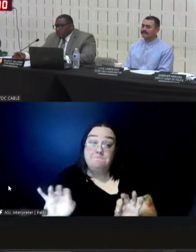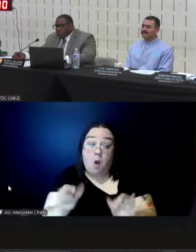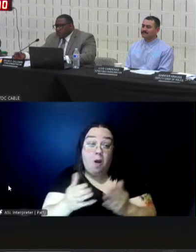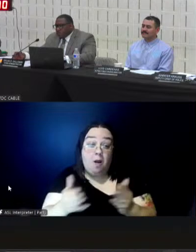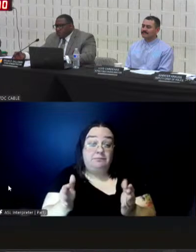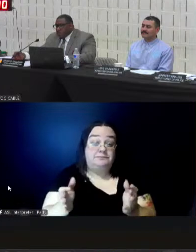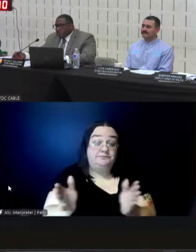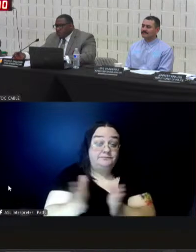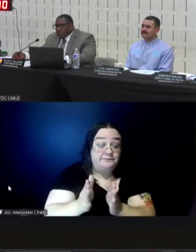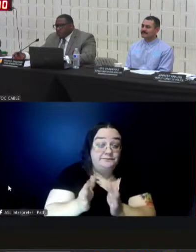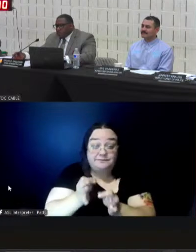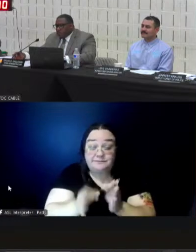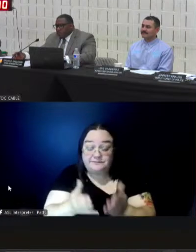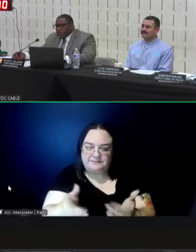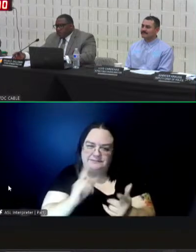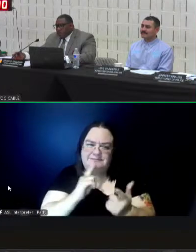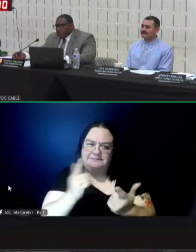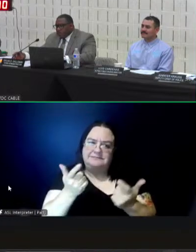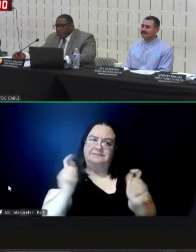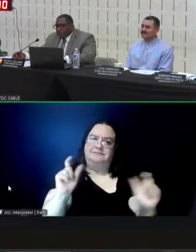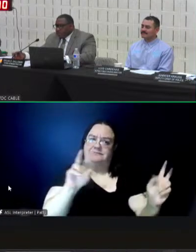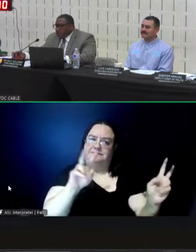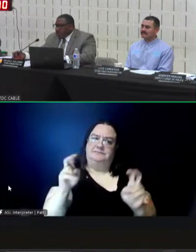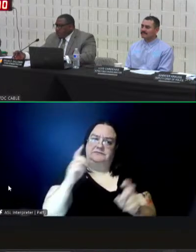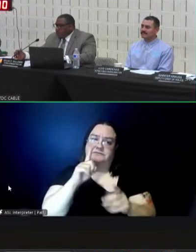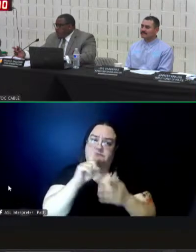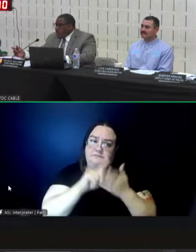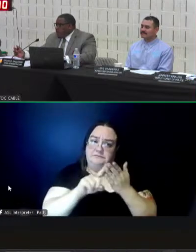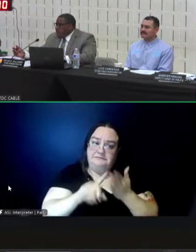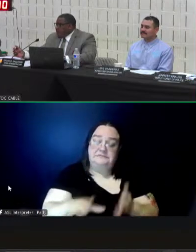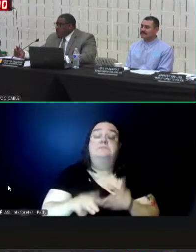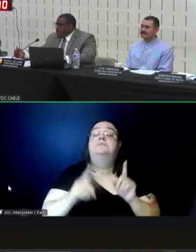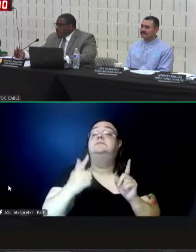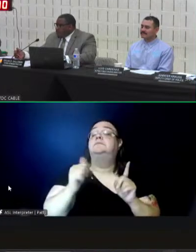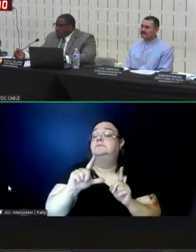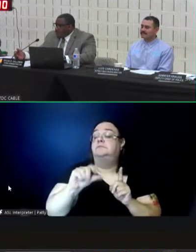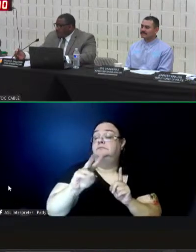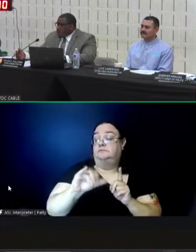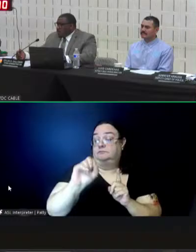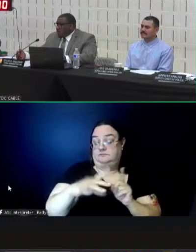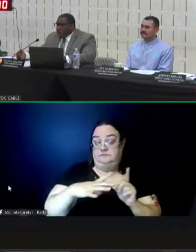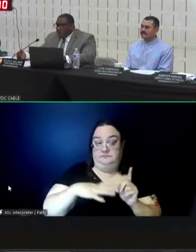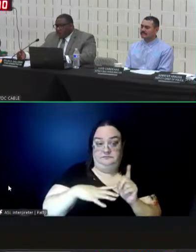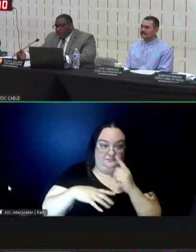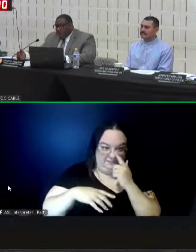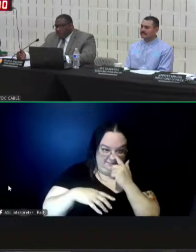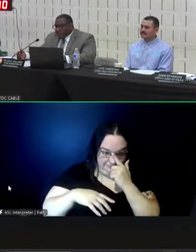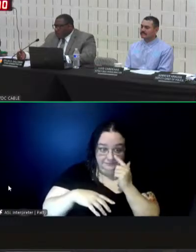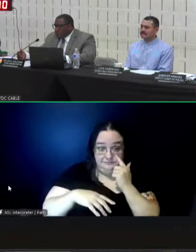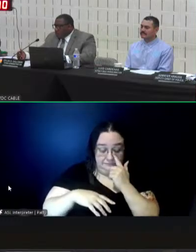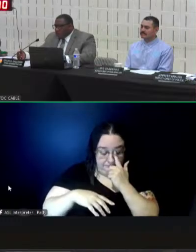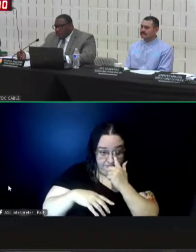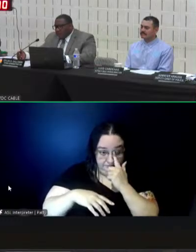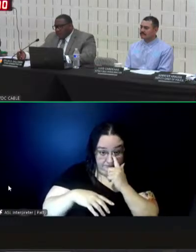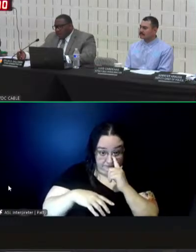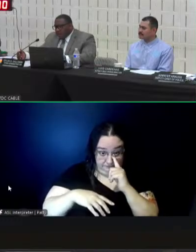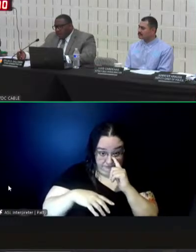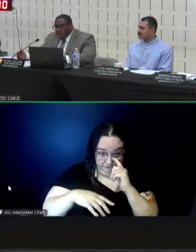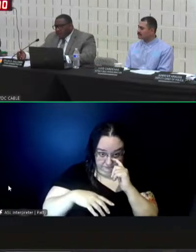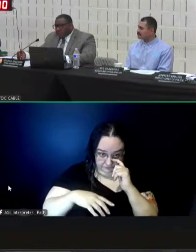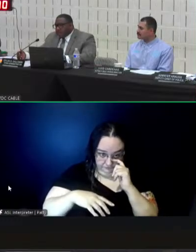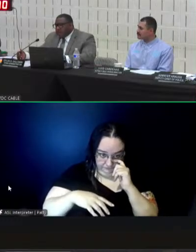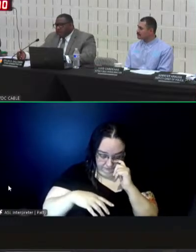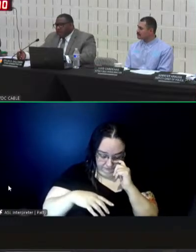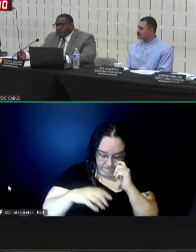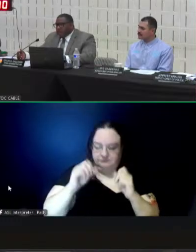some issues. So. Okay, so with that, if I still have the floor, Mayor. All right, so with that,